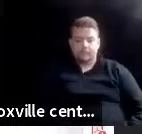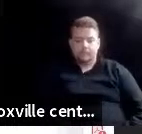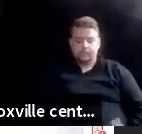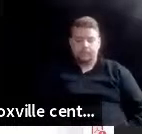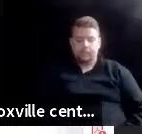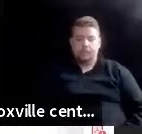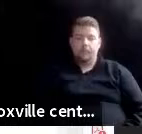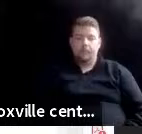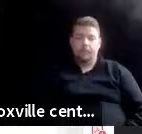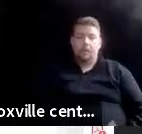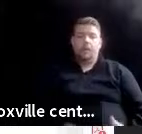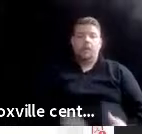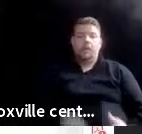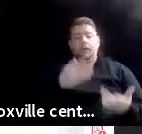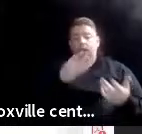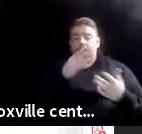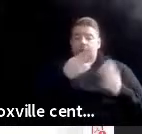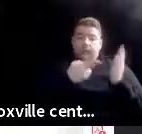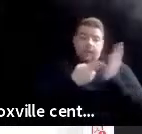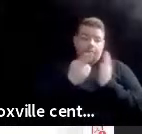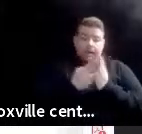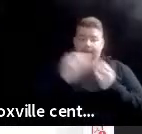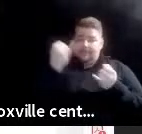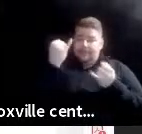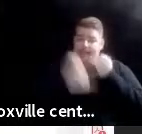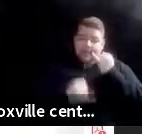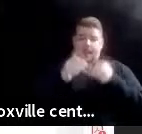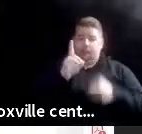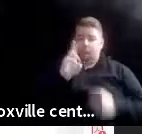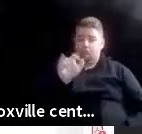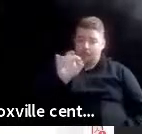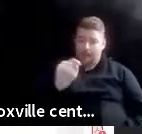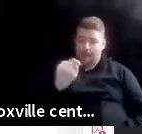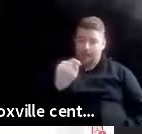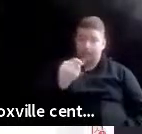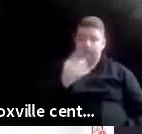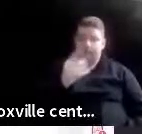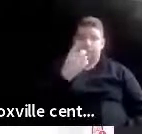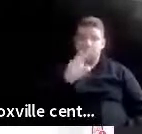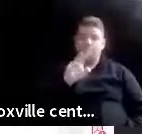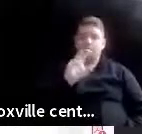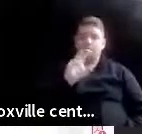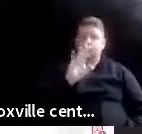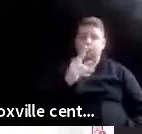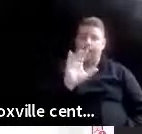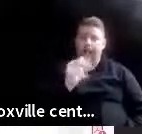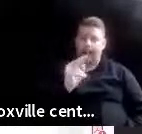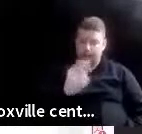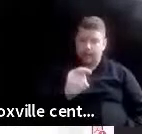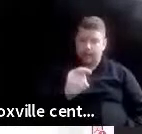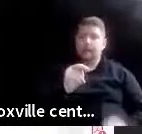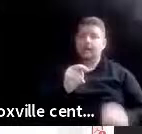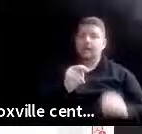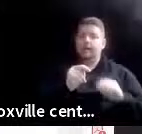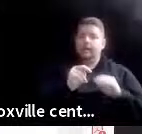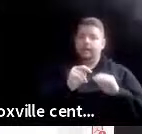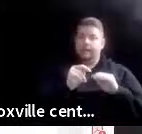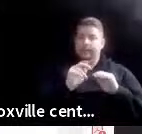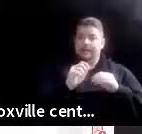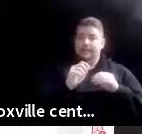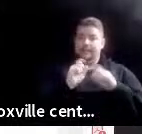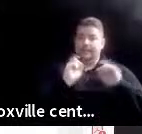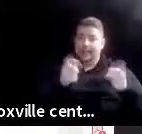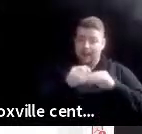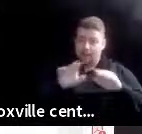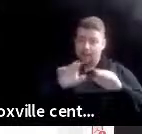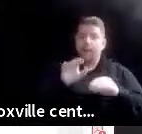Frankly, I think that the last draft that Dr. Buchanan issued that had the